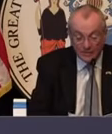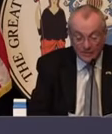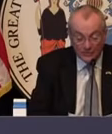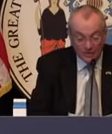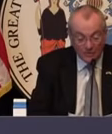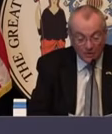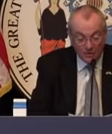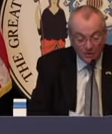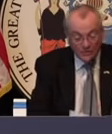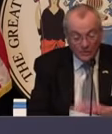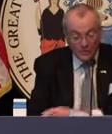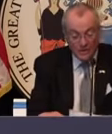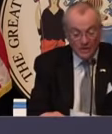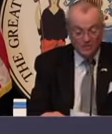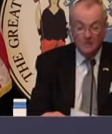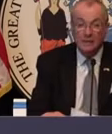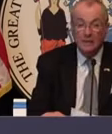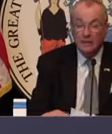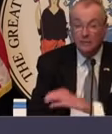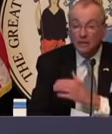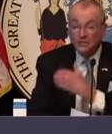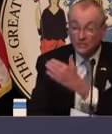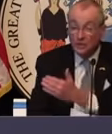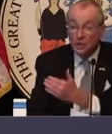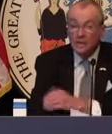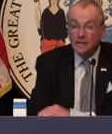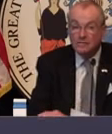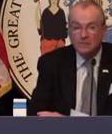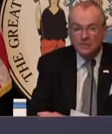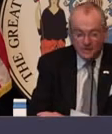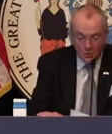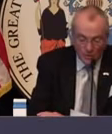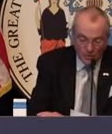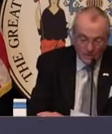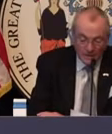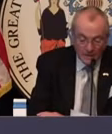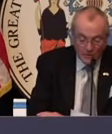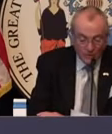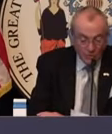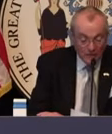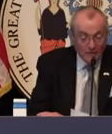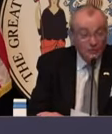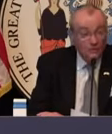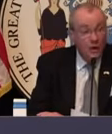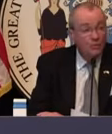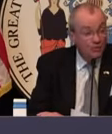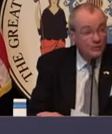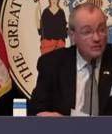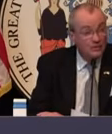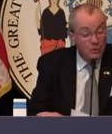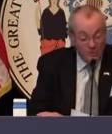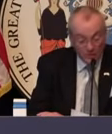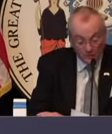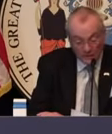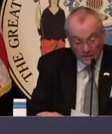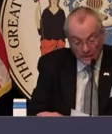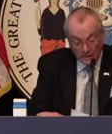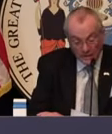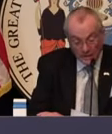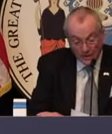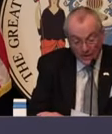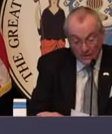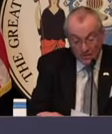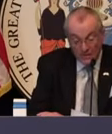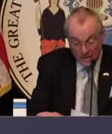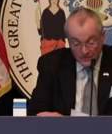means that every step of our restart and recovery must flow in a specific order, so residents know first and foremost